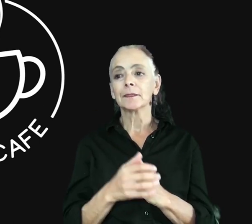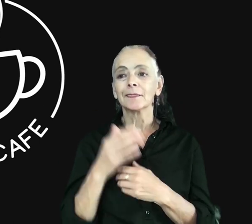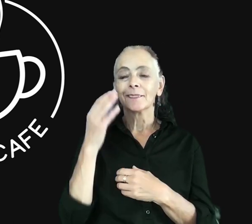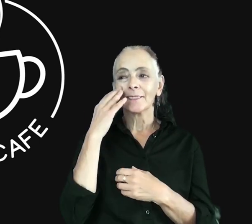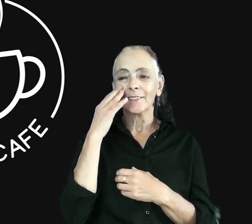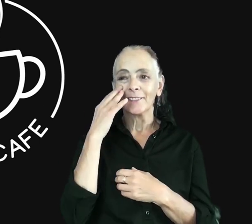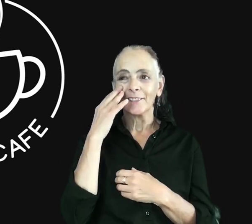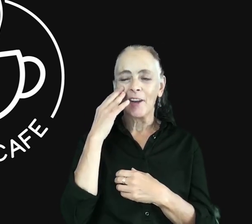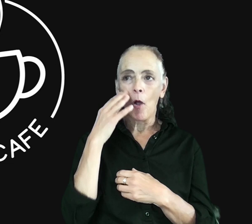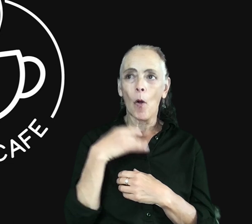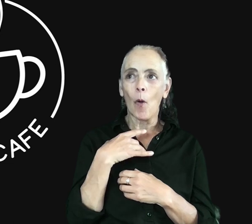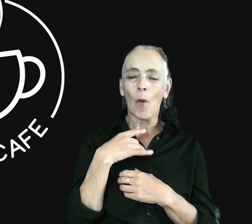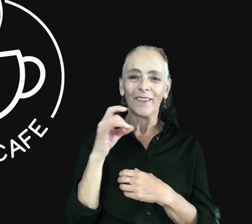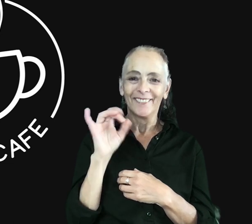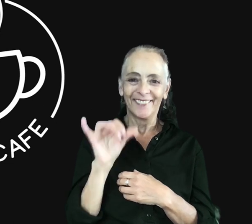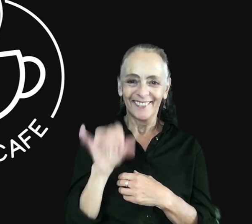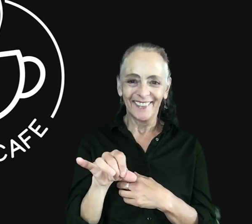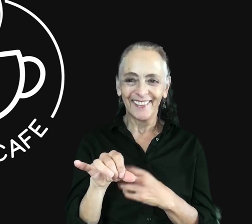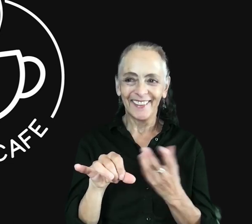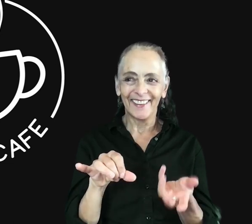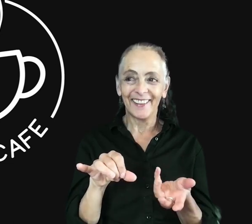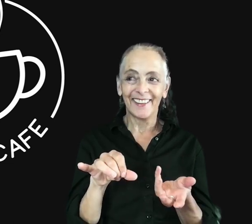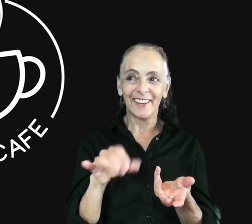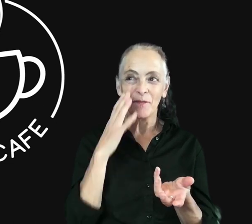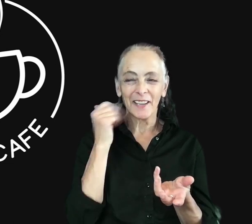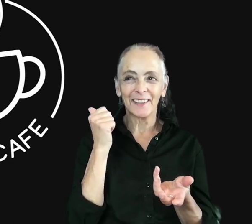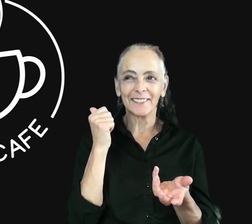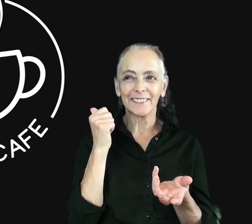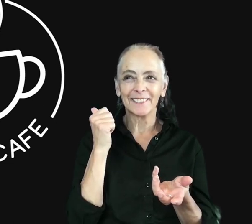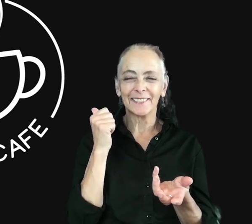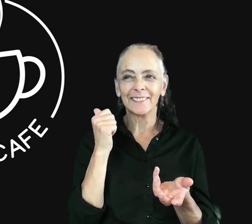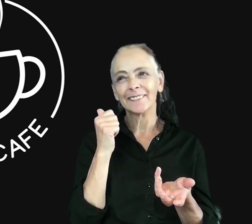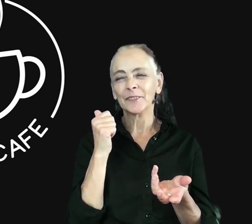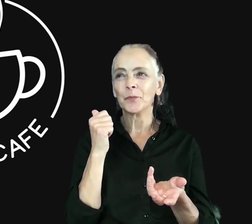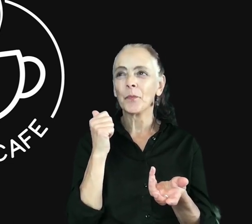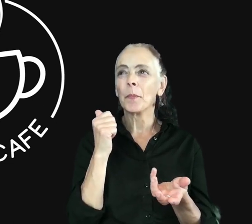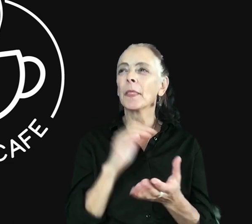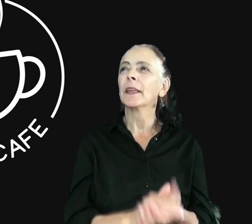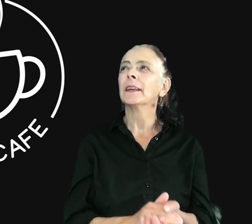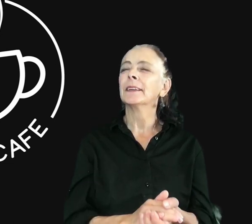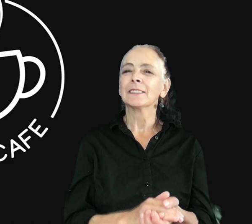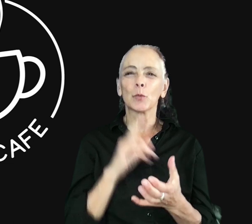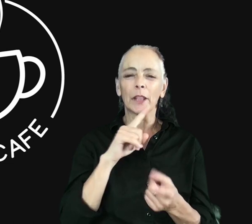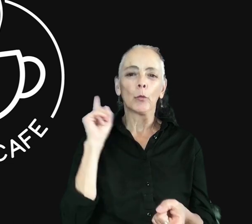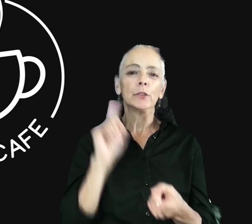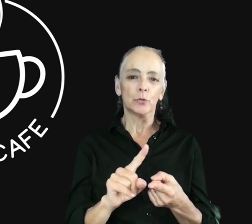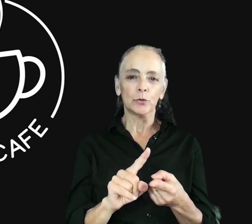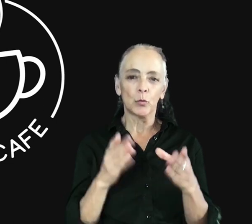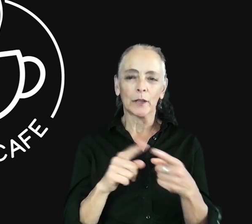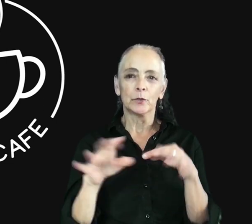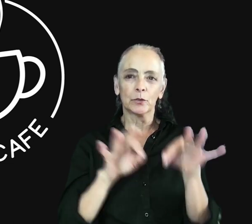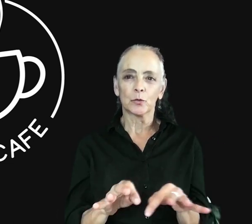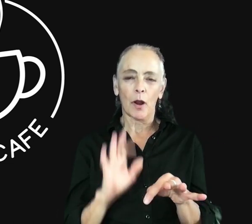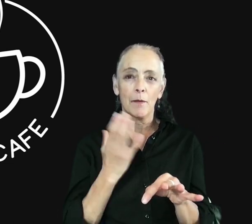much because uh it means it means thing that is a very let's say a reduced way of describing the